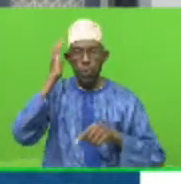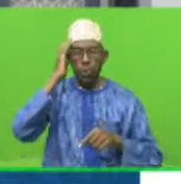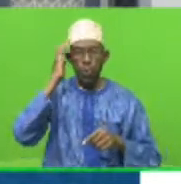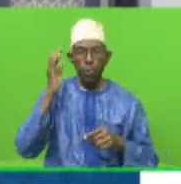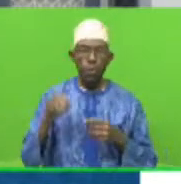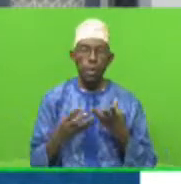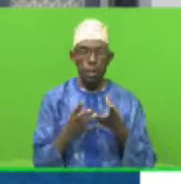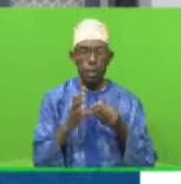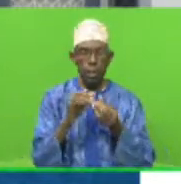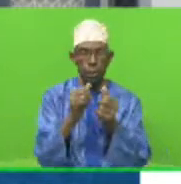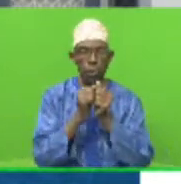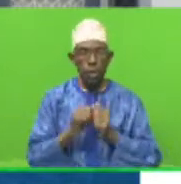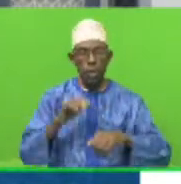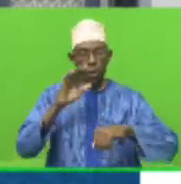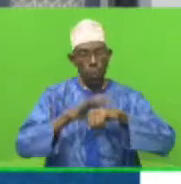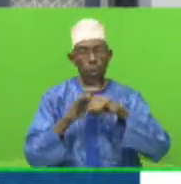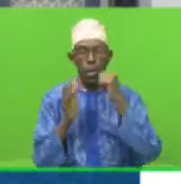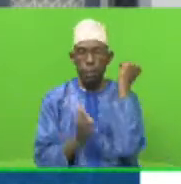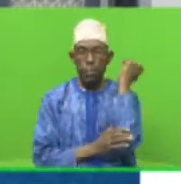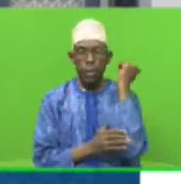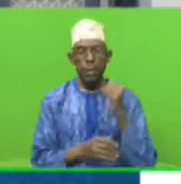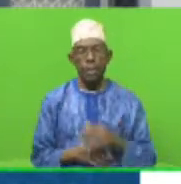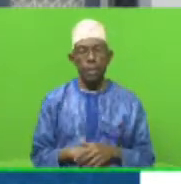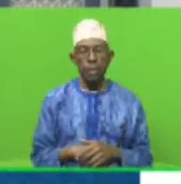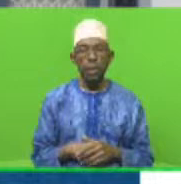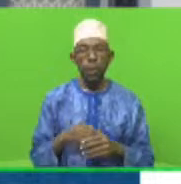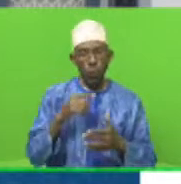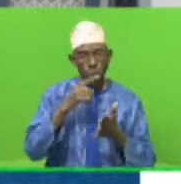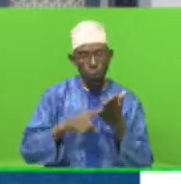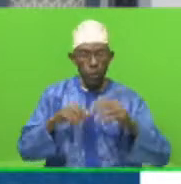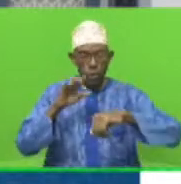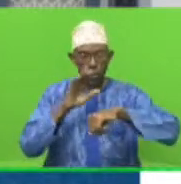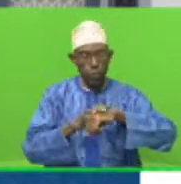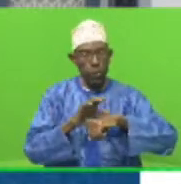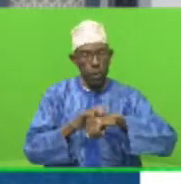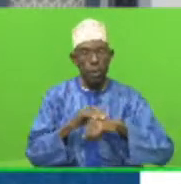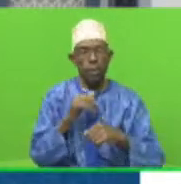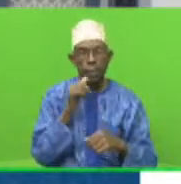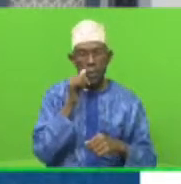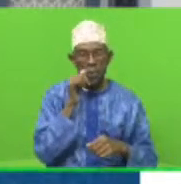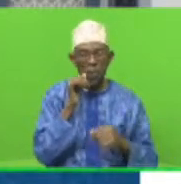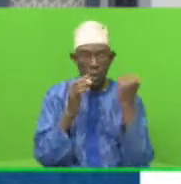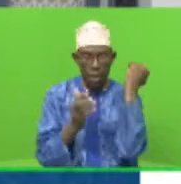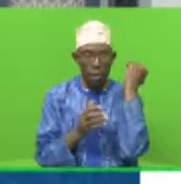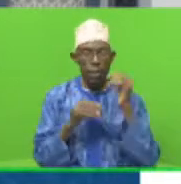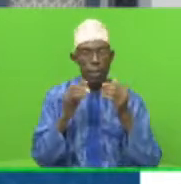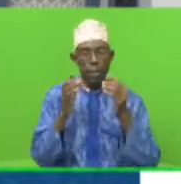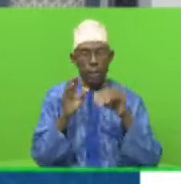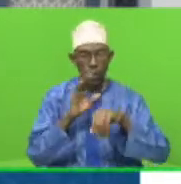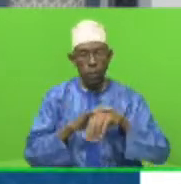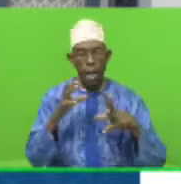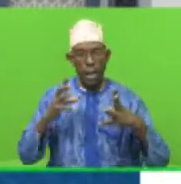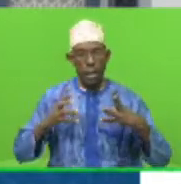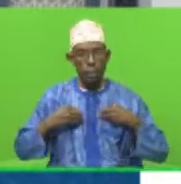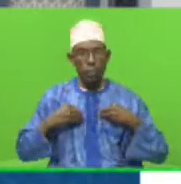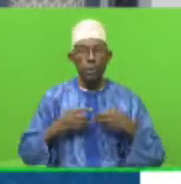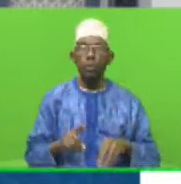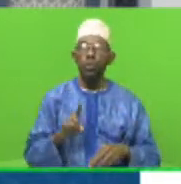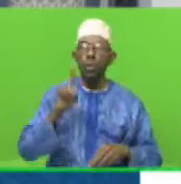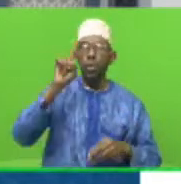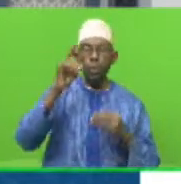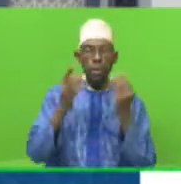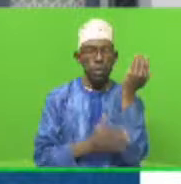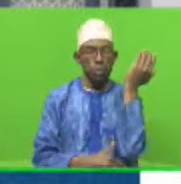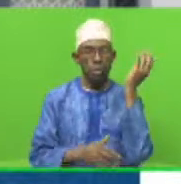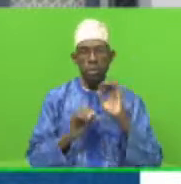recognize al-khayr wa shar, that we know what is righteous, what is good, what is acceptable, and what